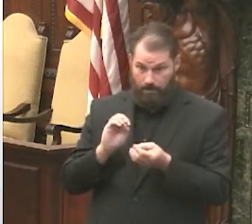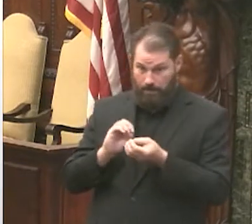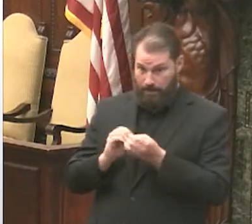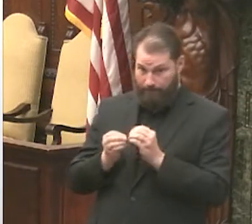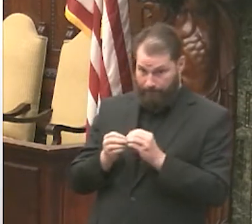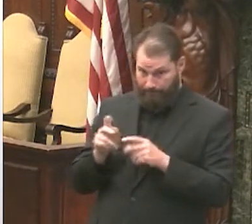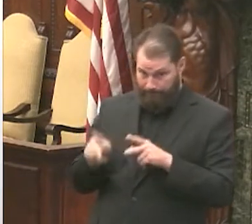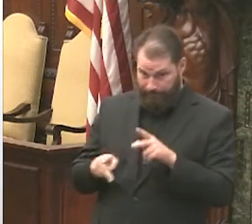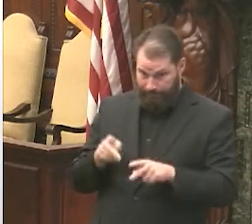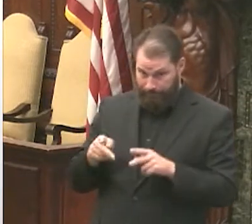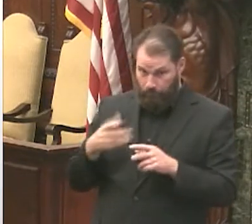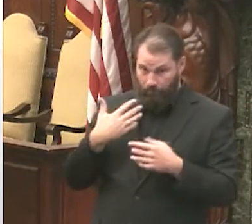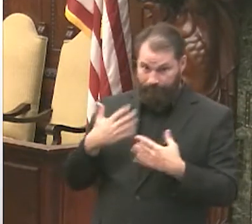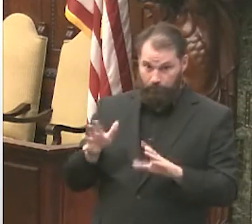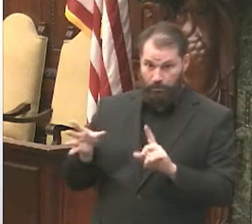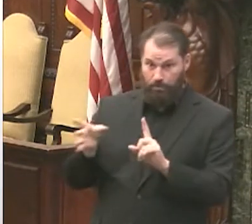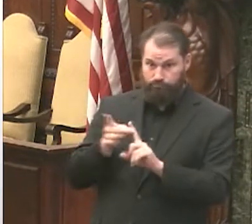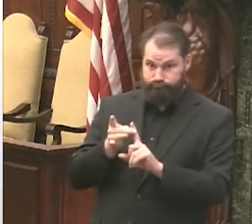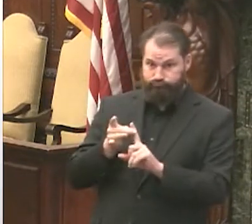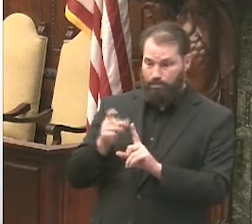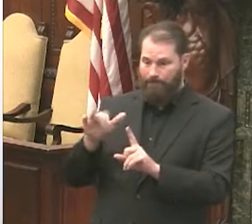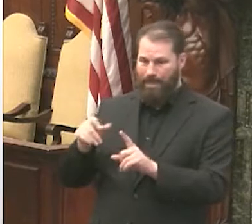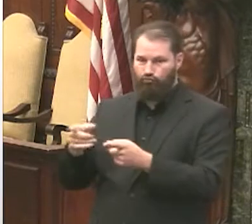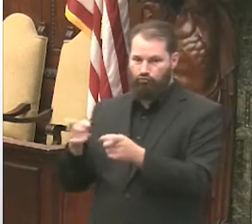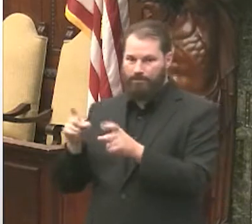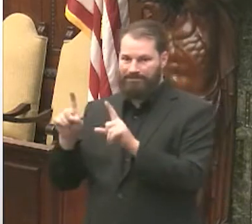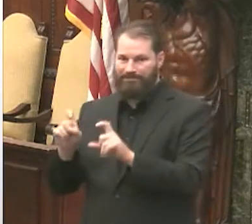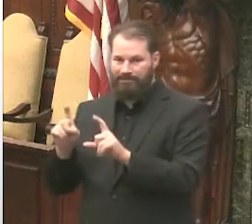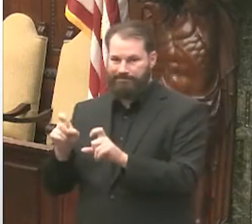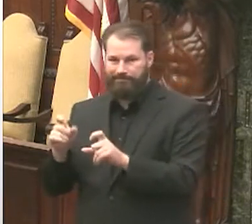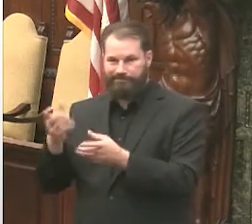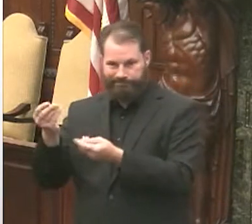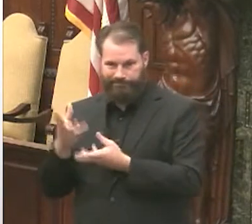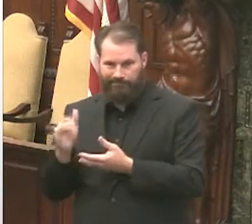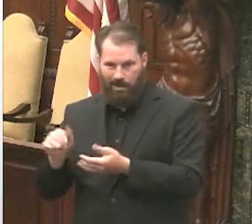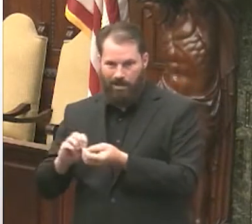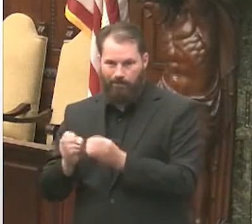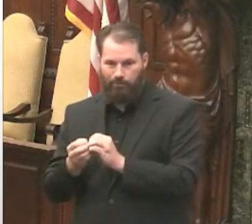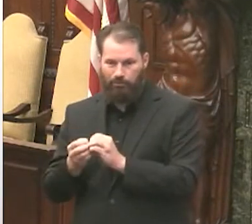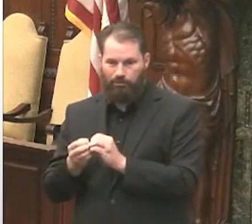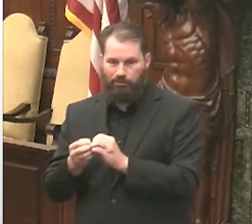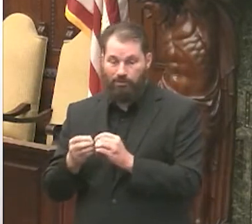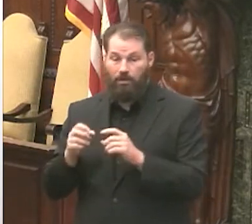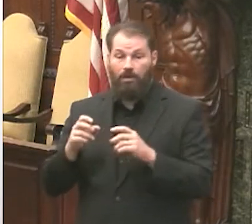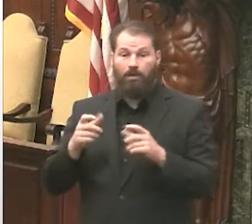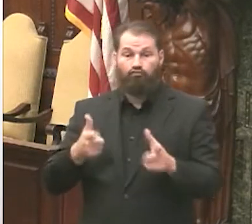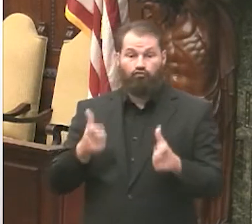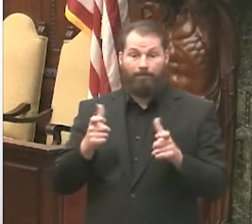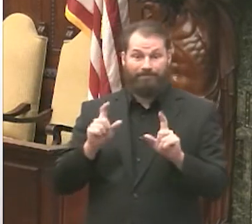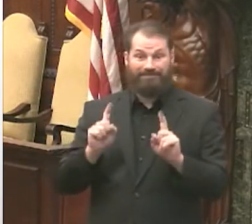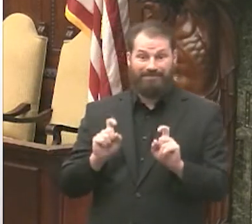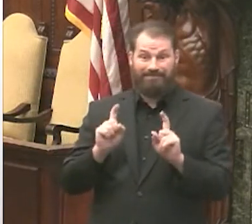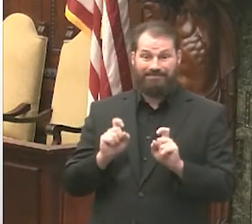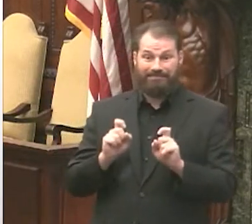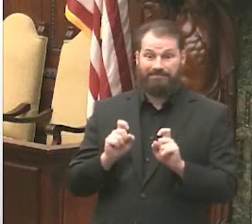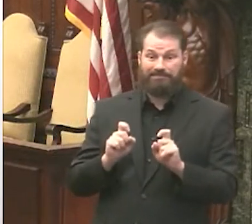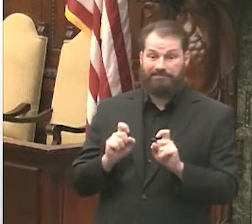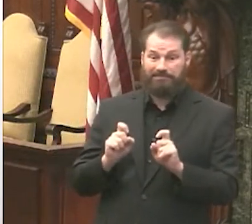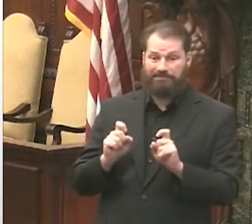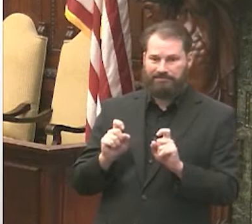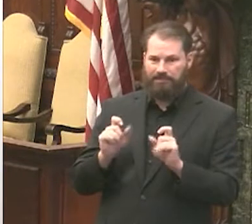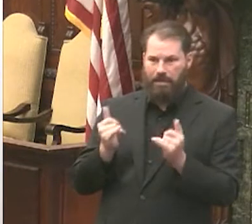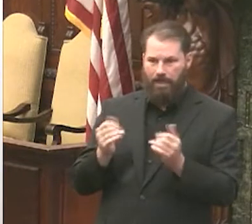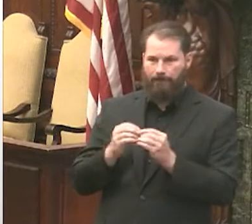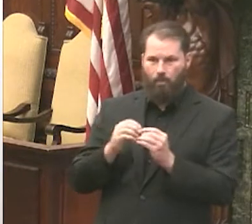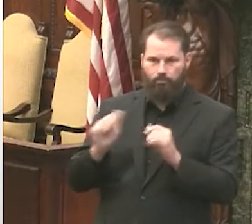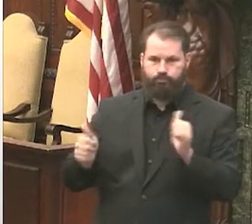positive rapid tests. Now, the rapid test machines are appearing in more places now. More people are getting these rapid test results.